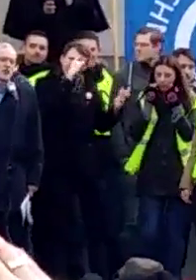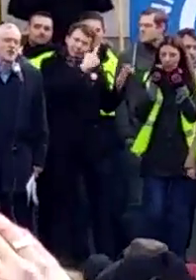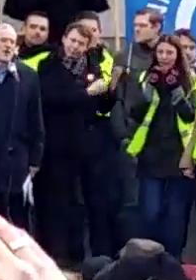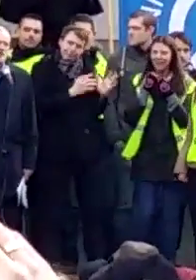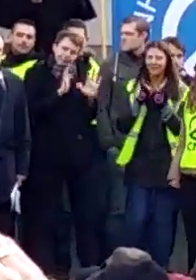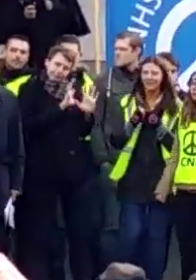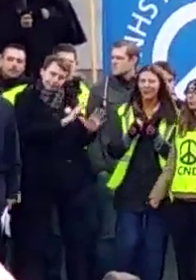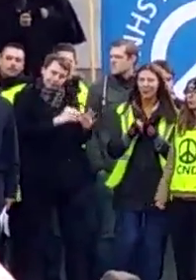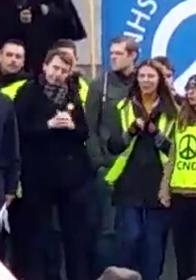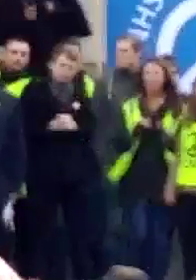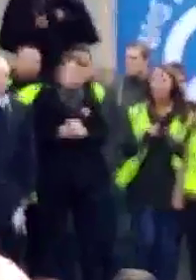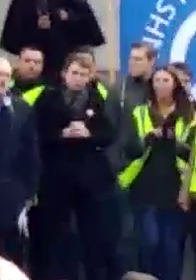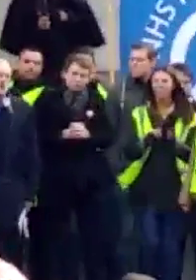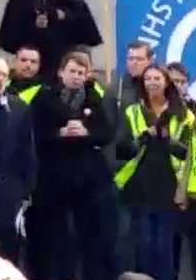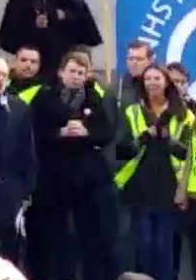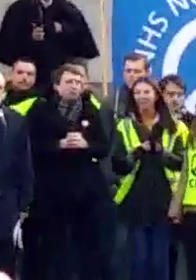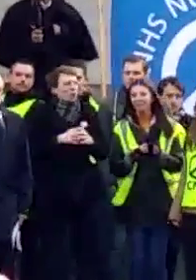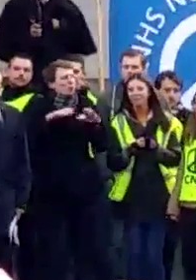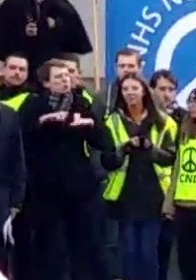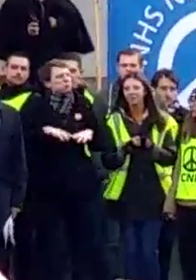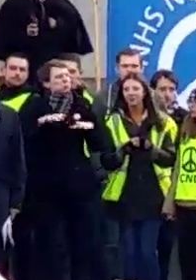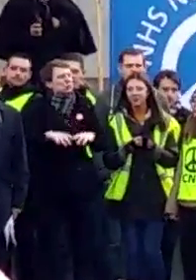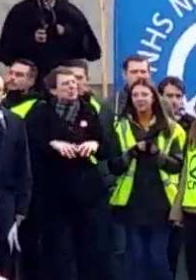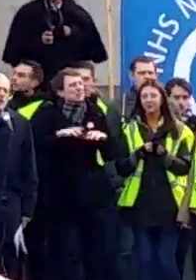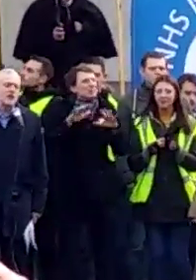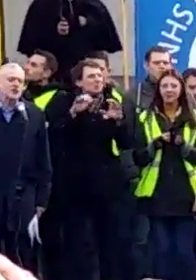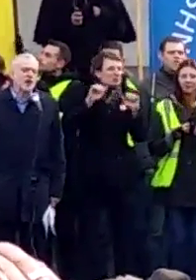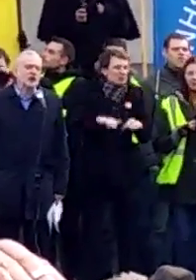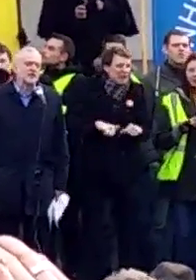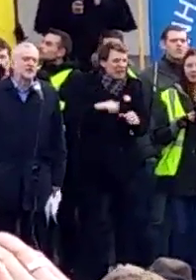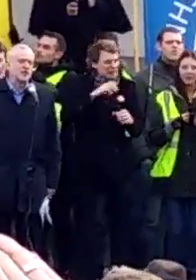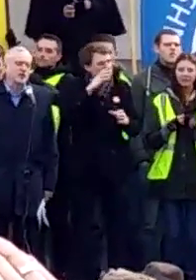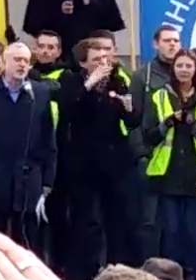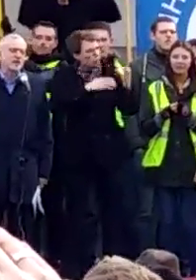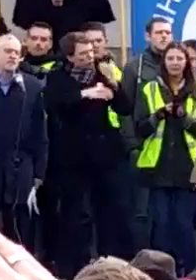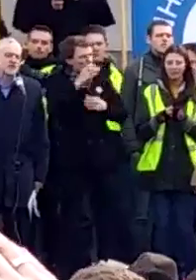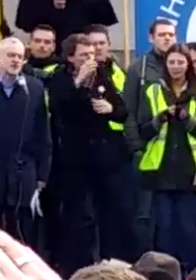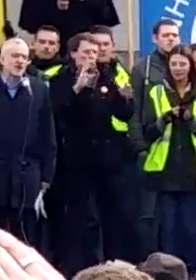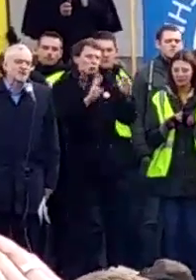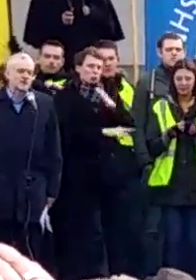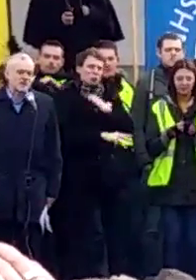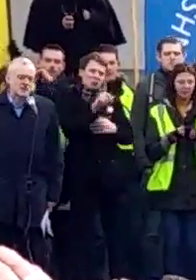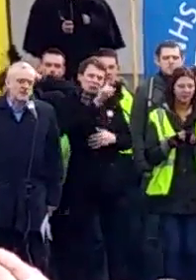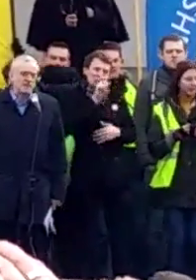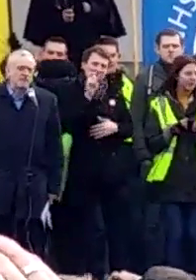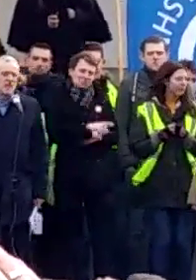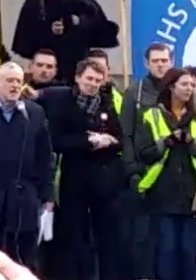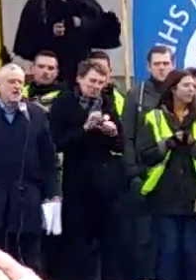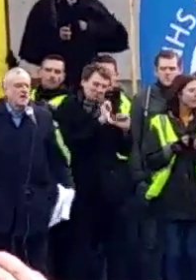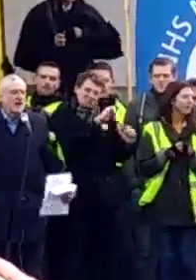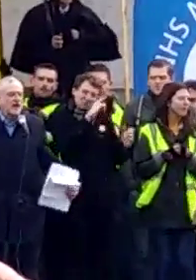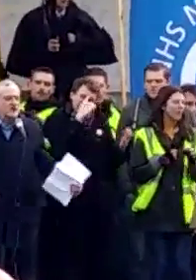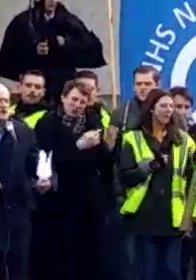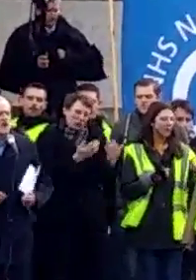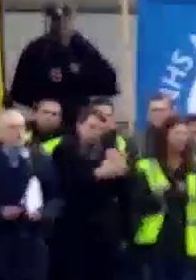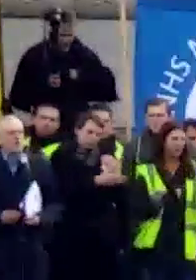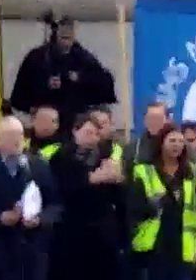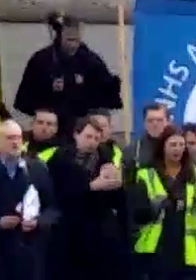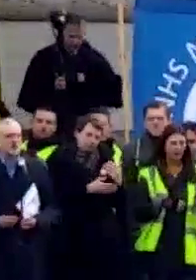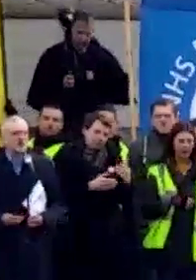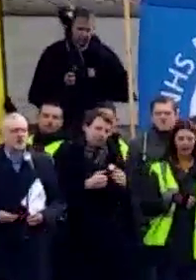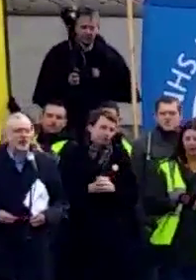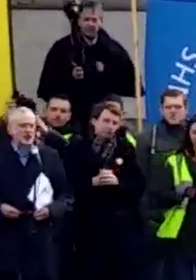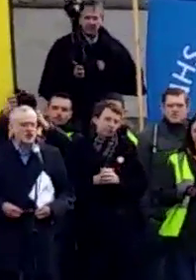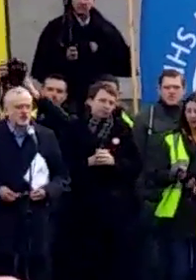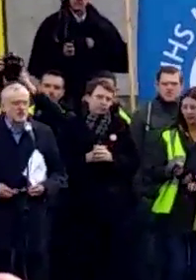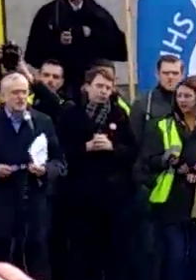on whether or not Britain should renew the Trident nuclear missile system. As you know,